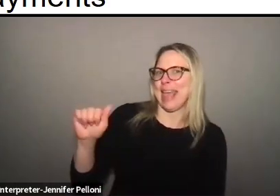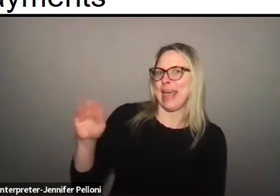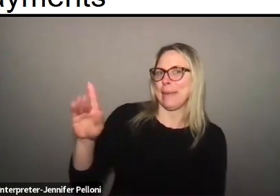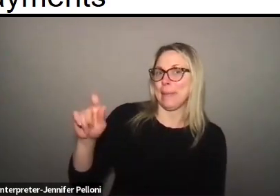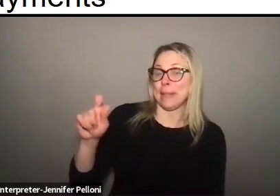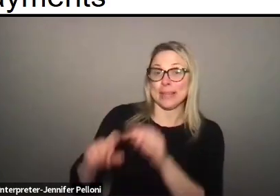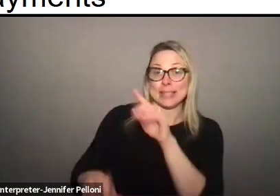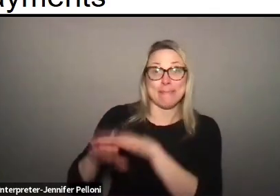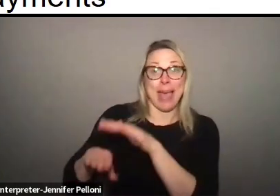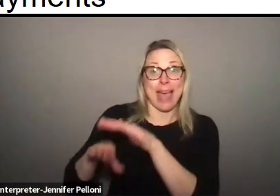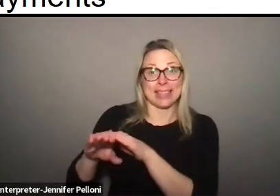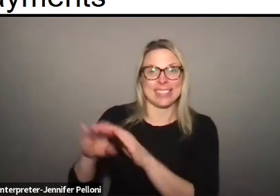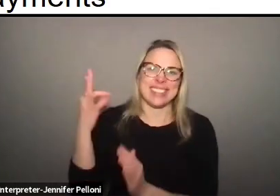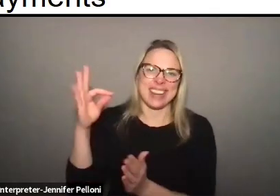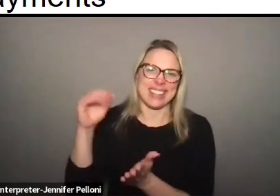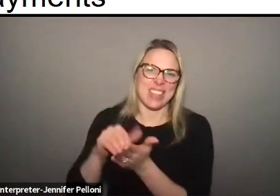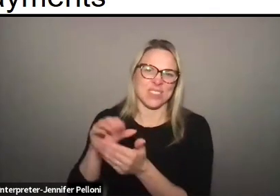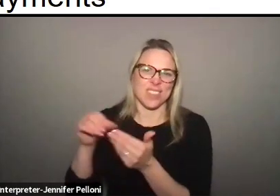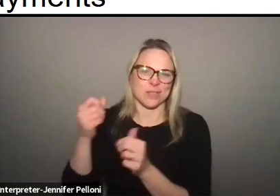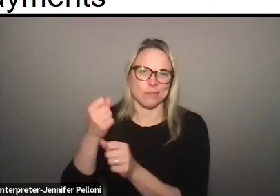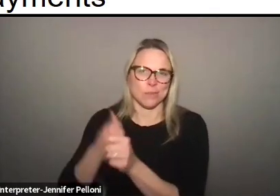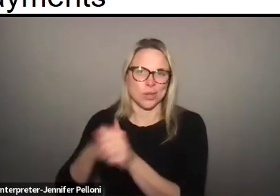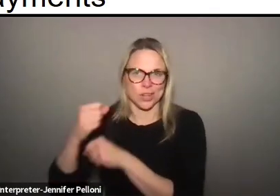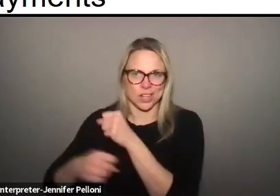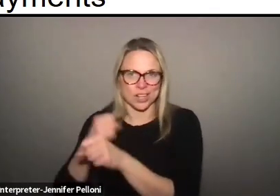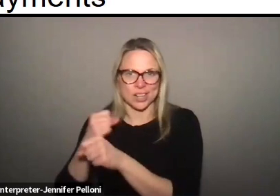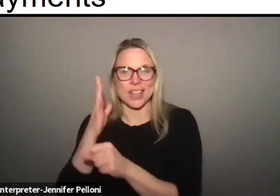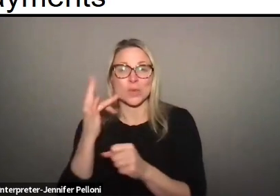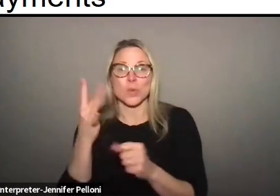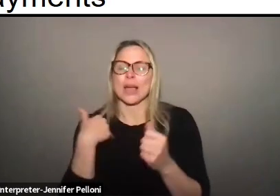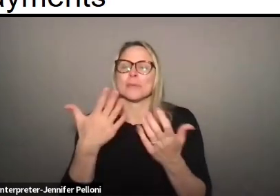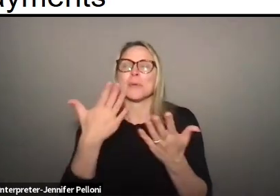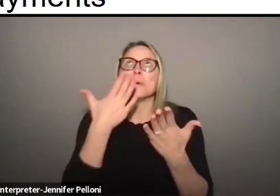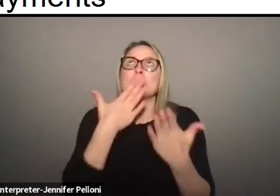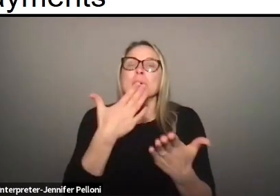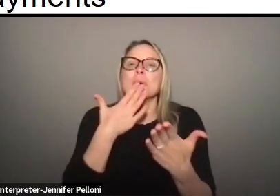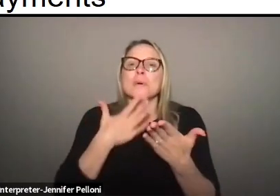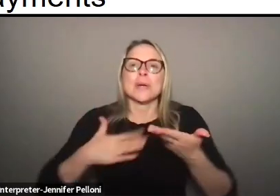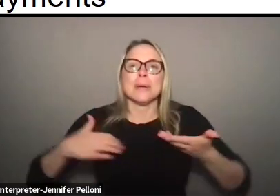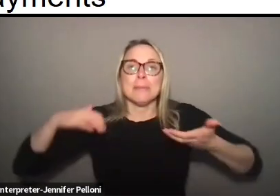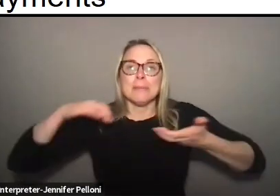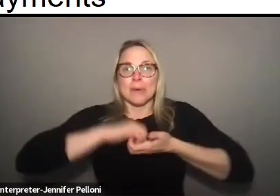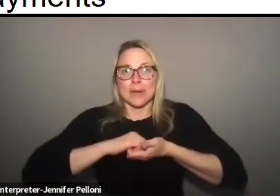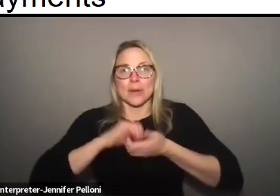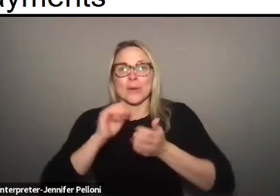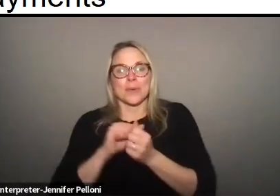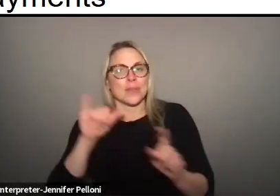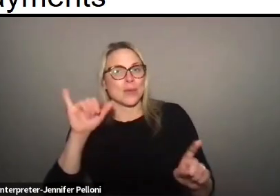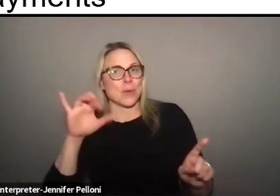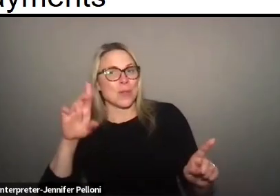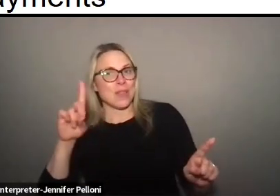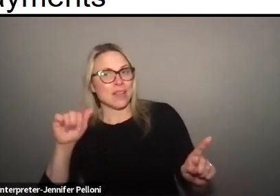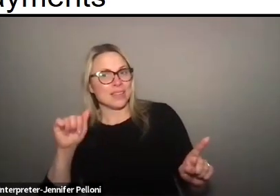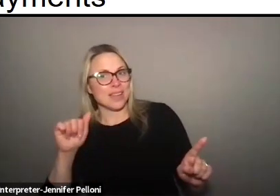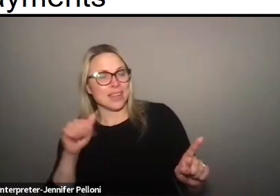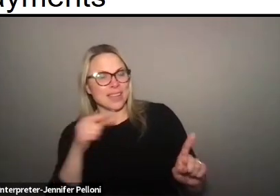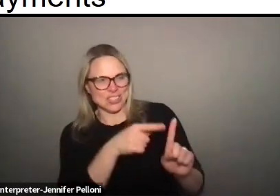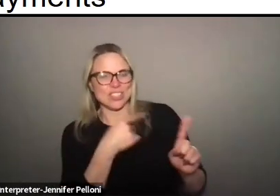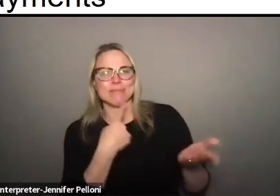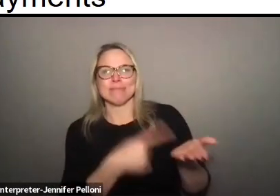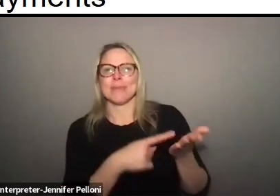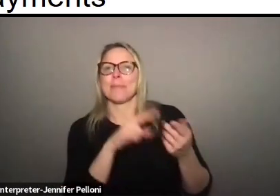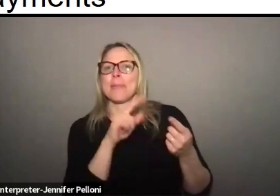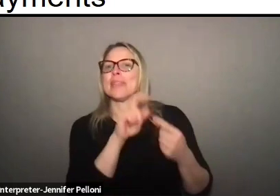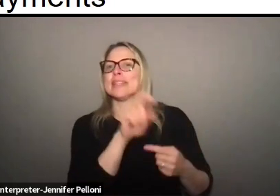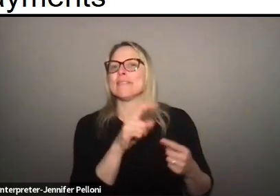year contribution is $19,000. So that's why I'm so grateful we partner with Yolanda and Sherry as she shares about the